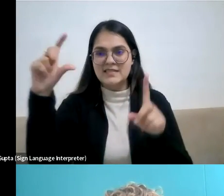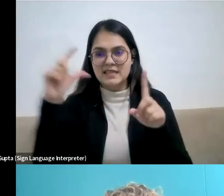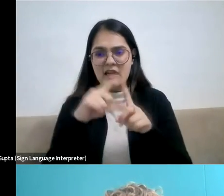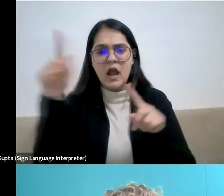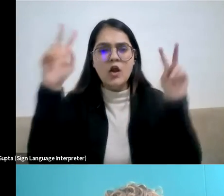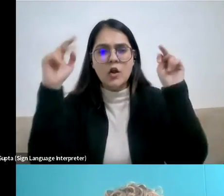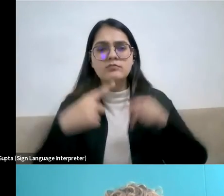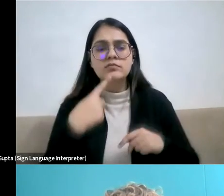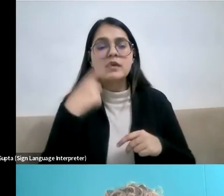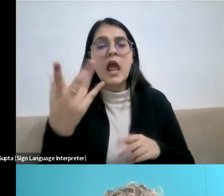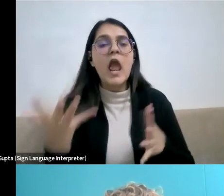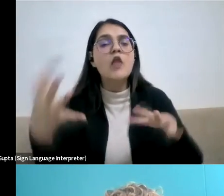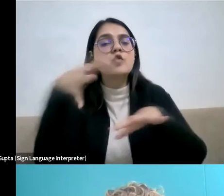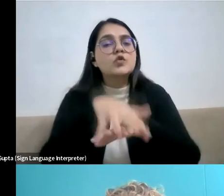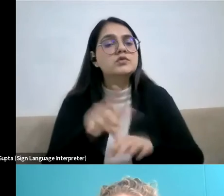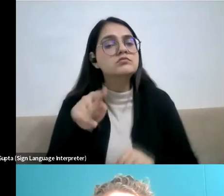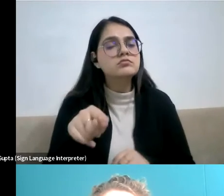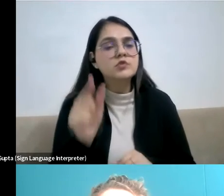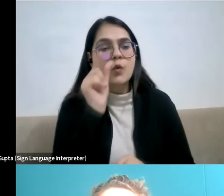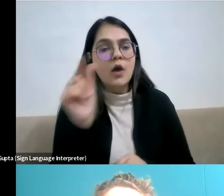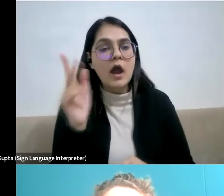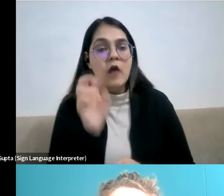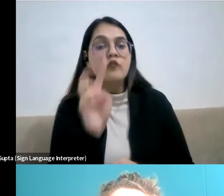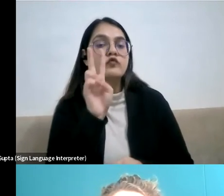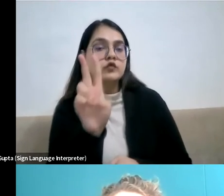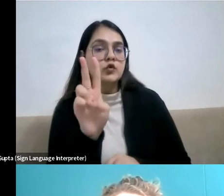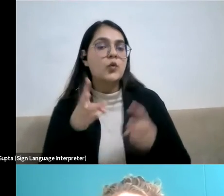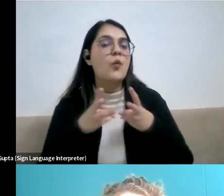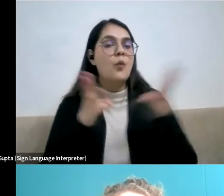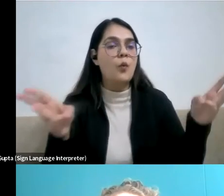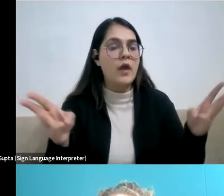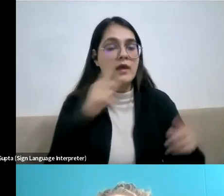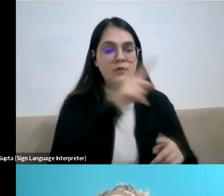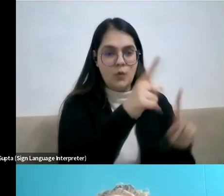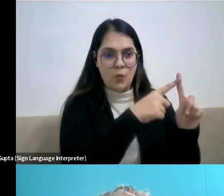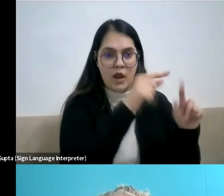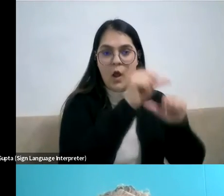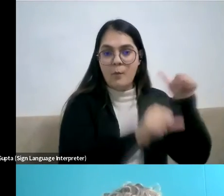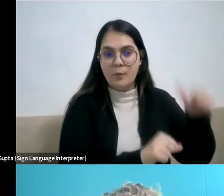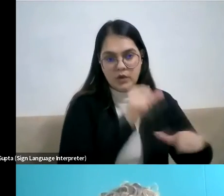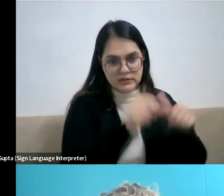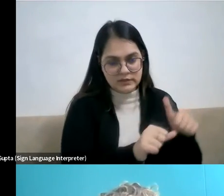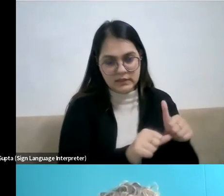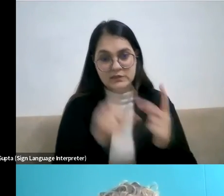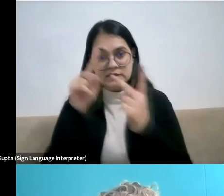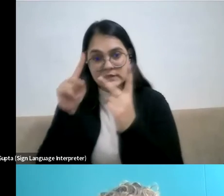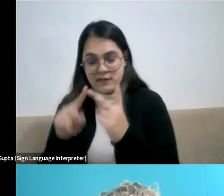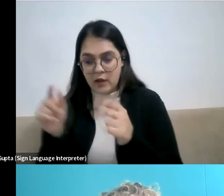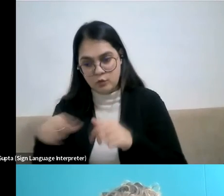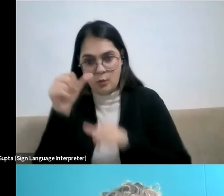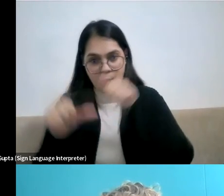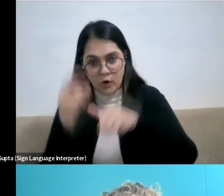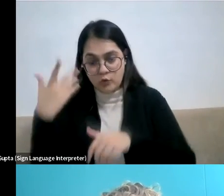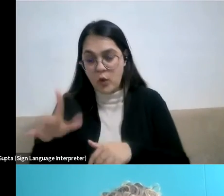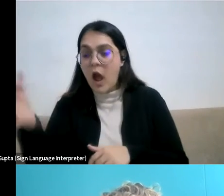about inclusion in two main ways, which is both process-based inclusion and outcome-based inclusion. And